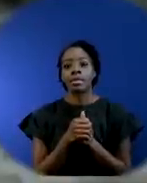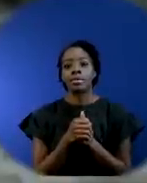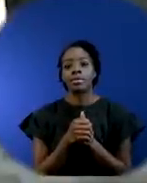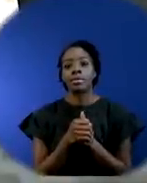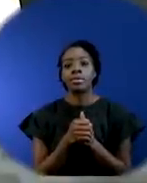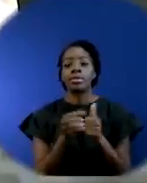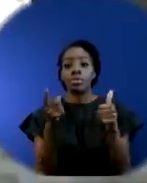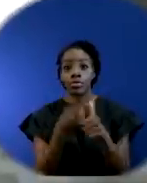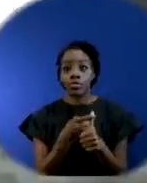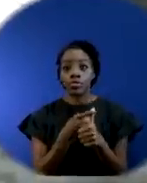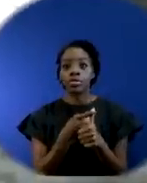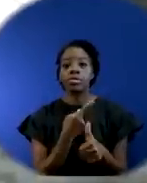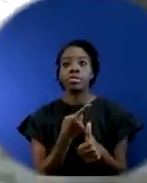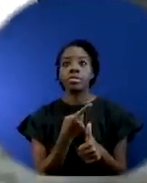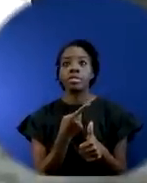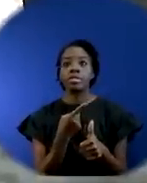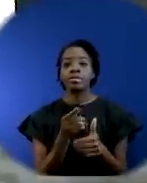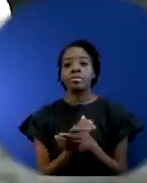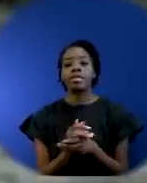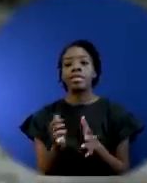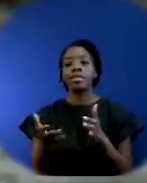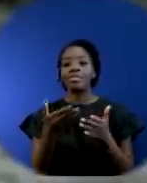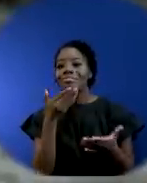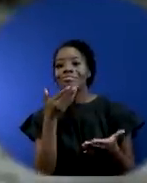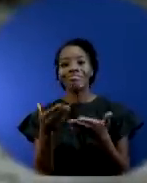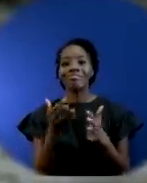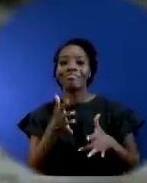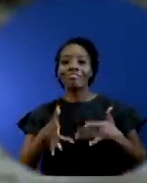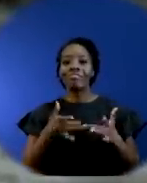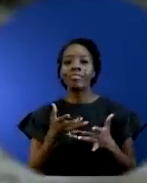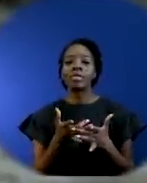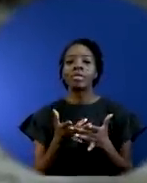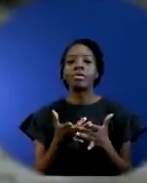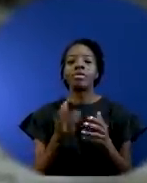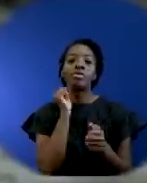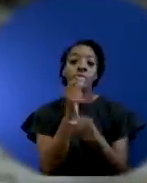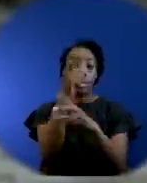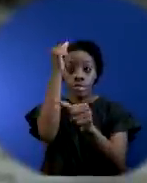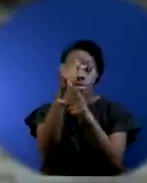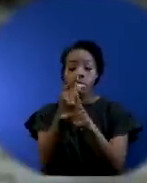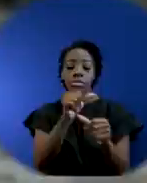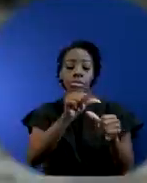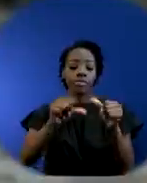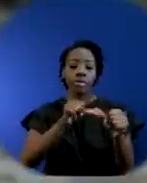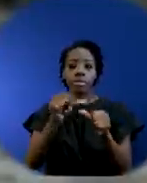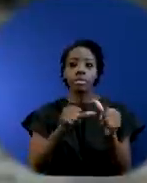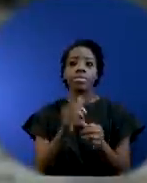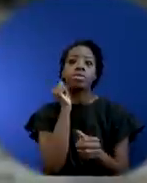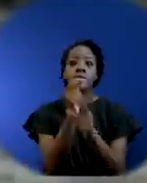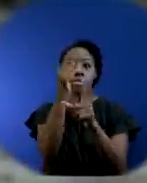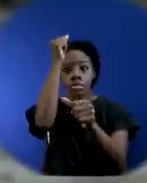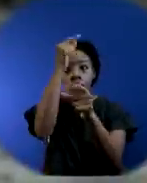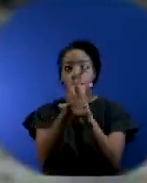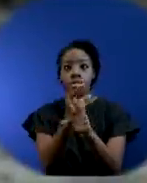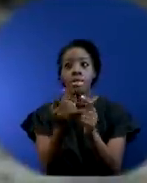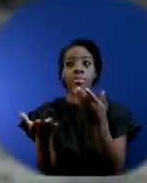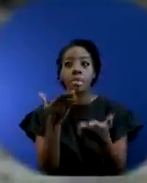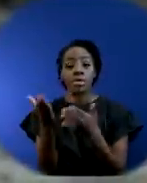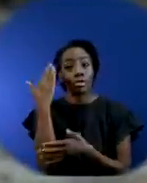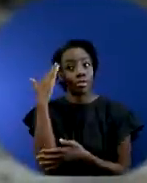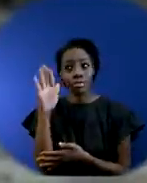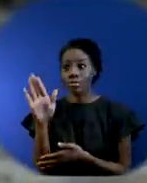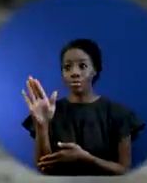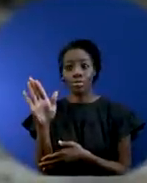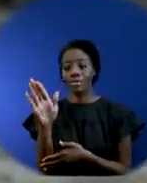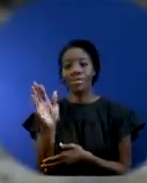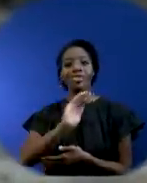evening, you have a good time with brothers and sisters in the congregation. It gives you an opportunity to fellowship with sisters and brothers you may or may not know. And